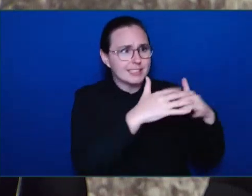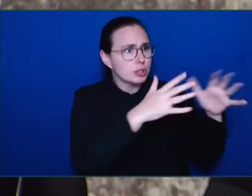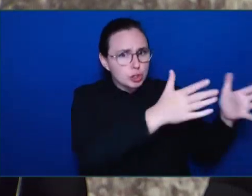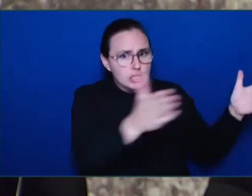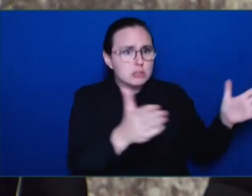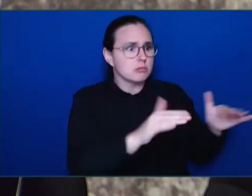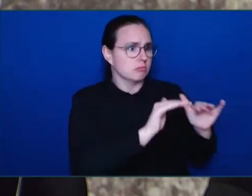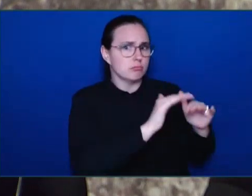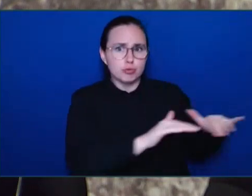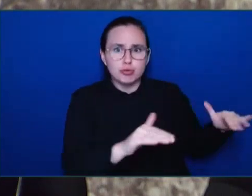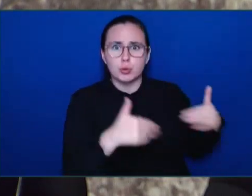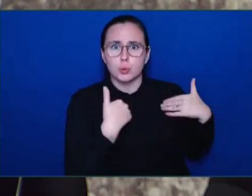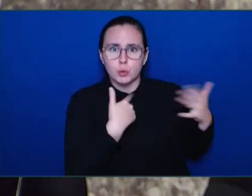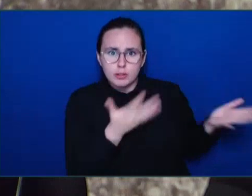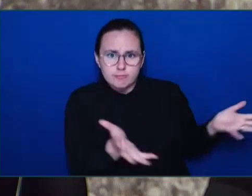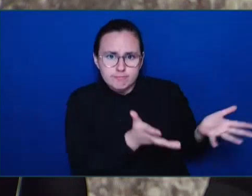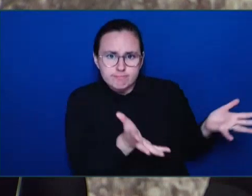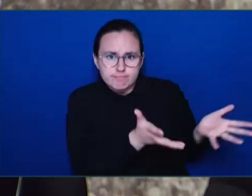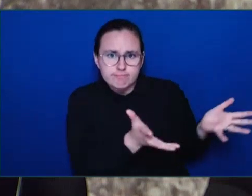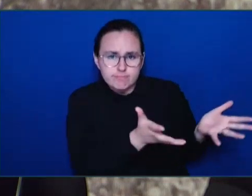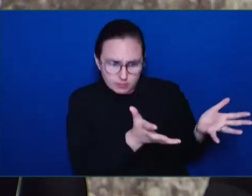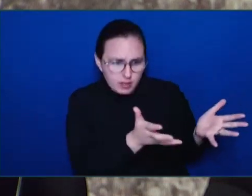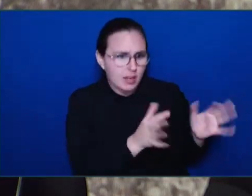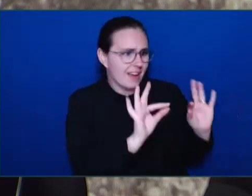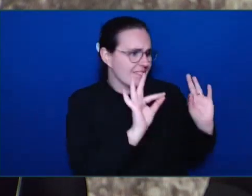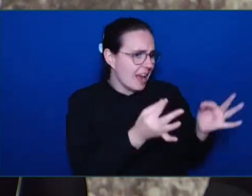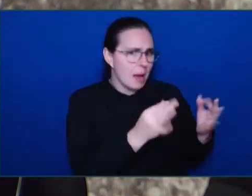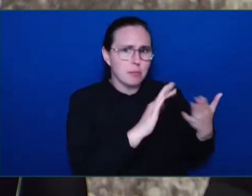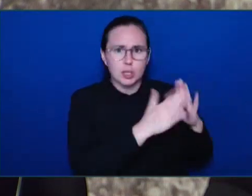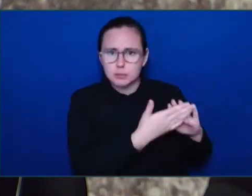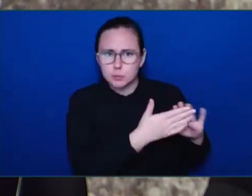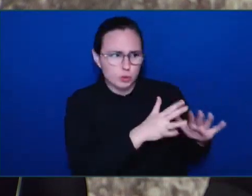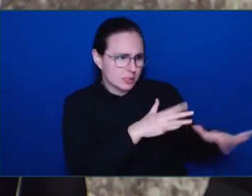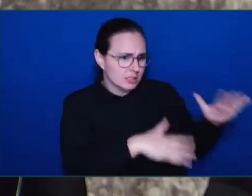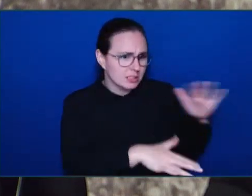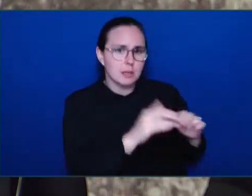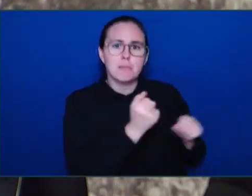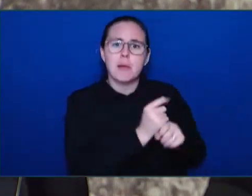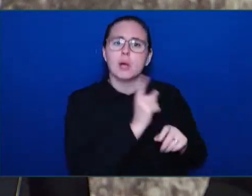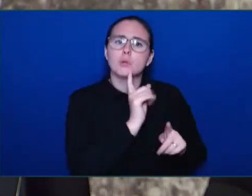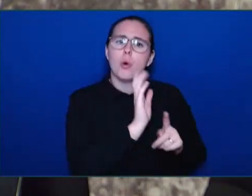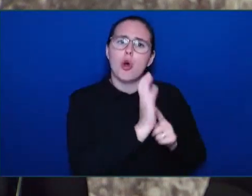We have a lot more work to do, Honourable Speaker, and I'm absolutely committed to doing it.